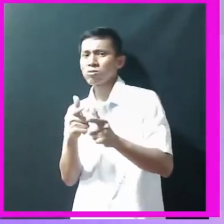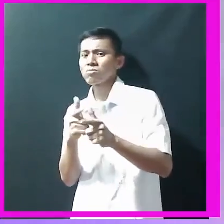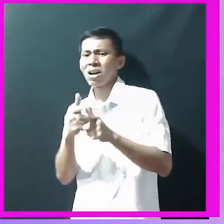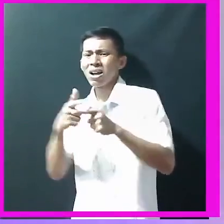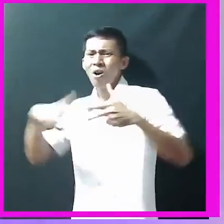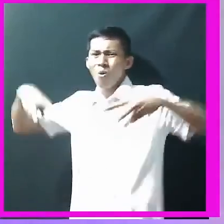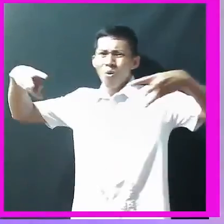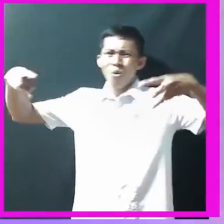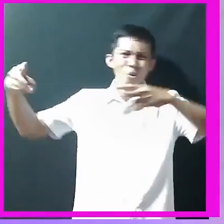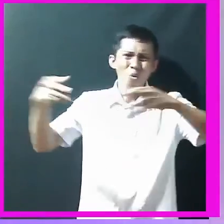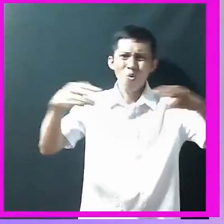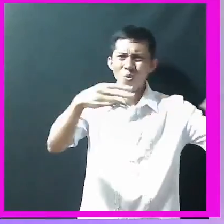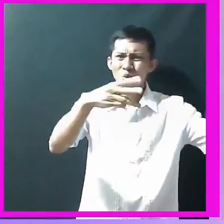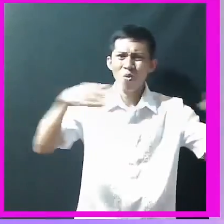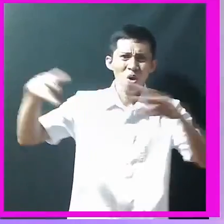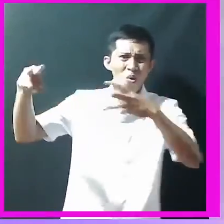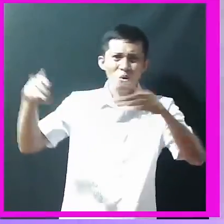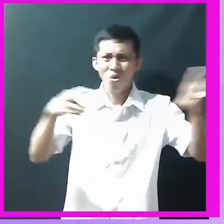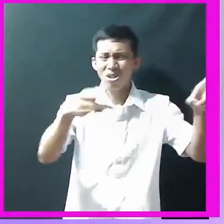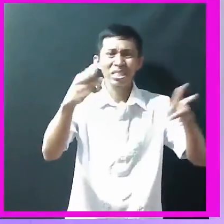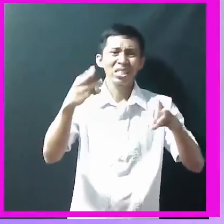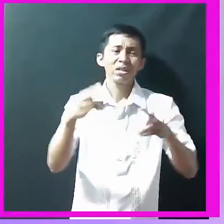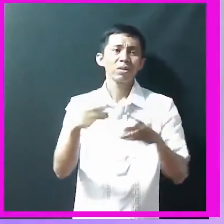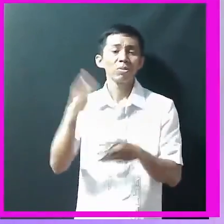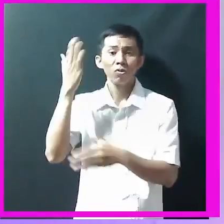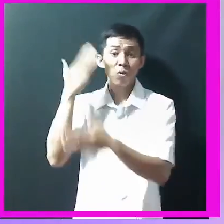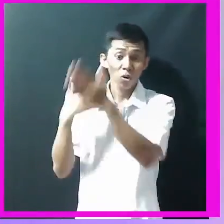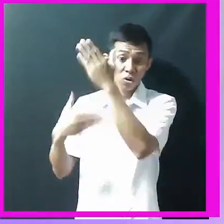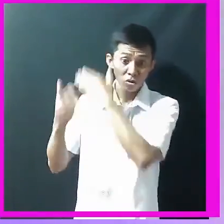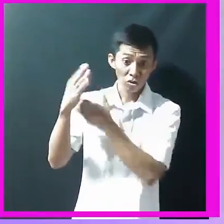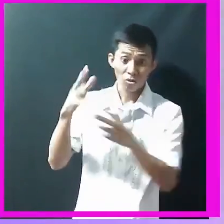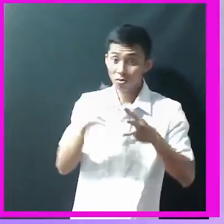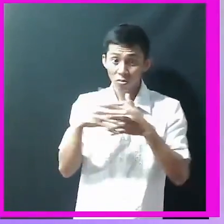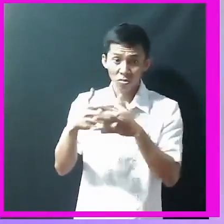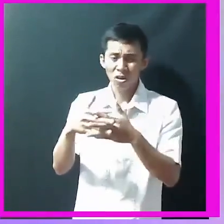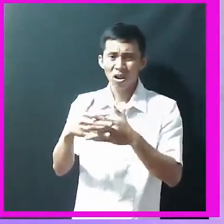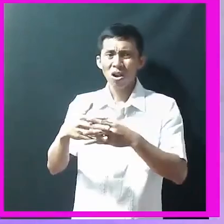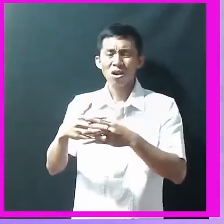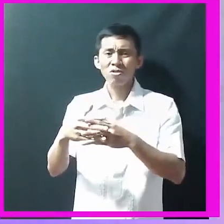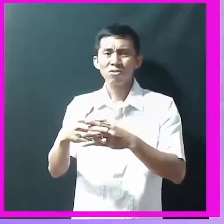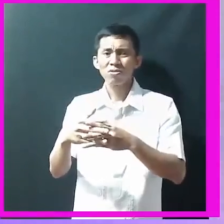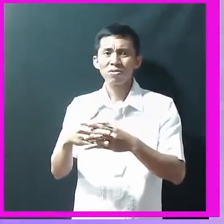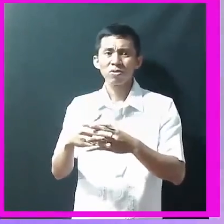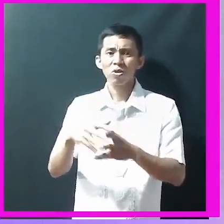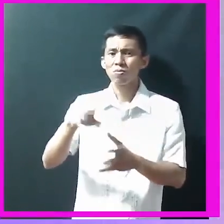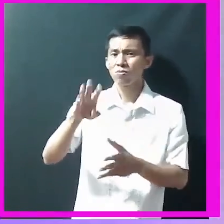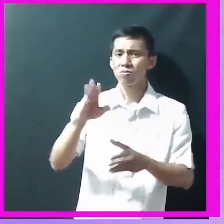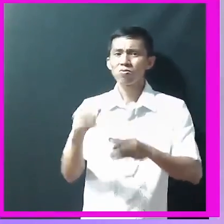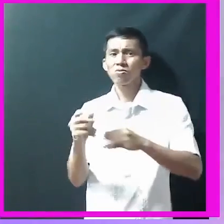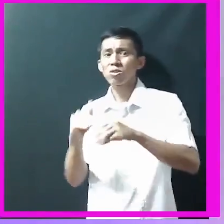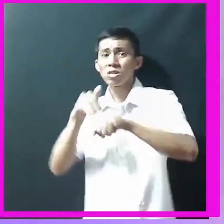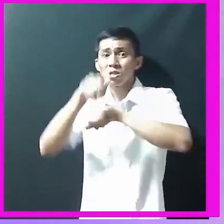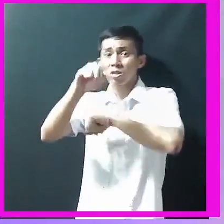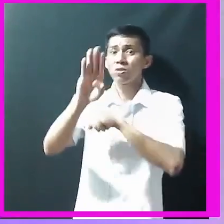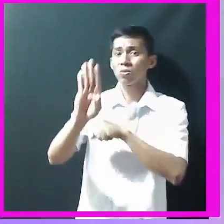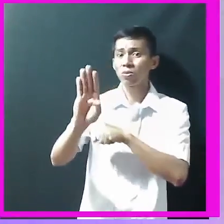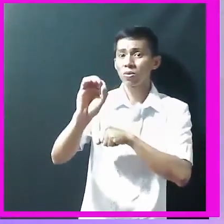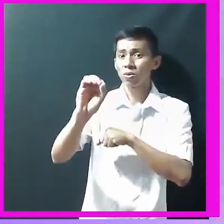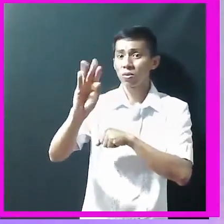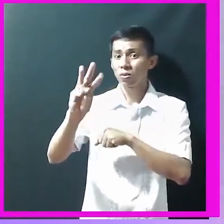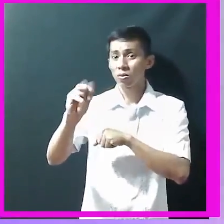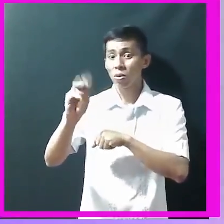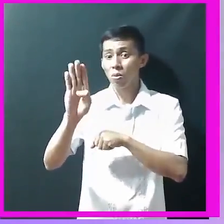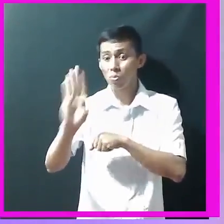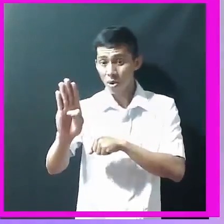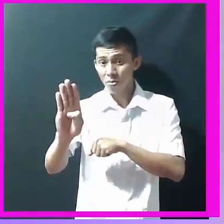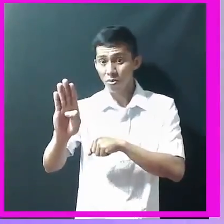Iraq, katong panimalo sa World Trade Center, Pastor Frank, before niya i-rain ang maong attack,